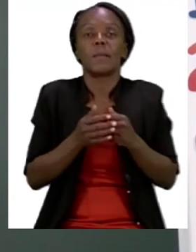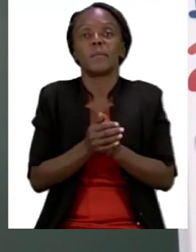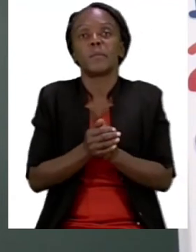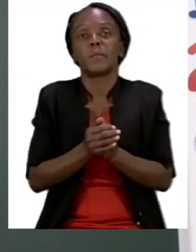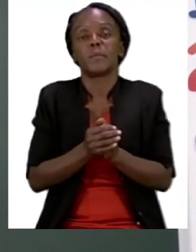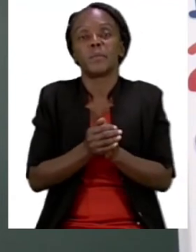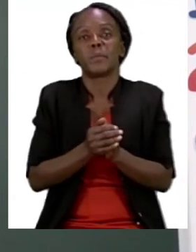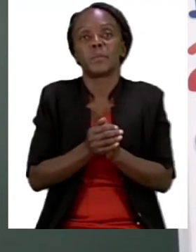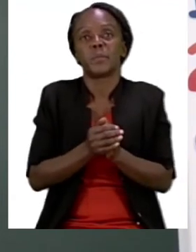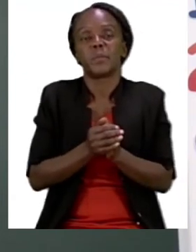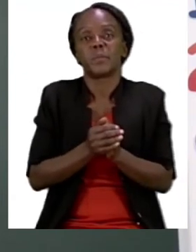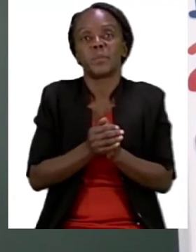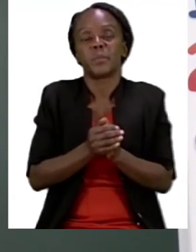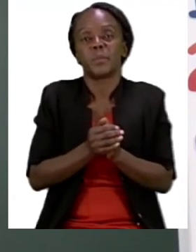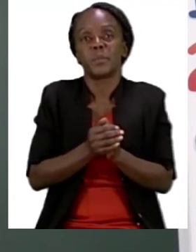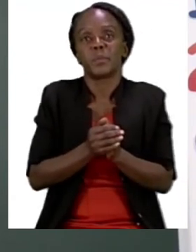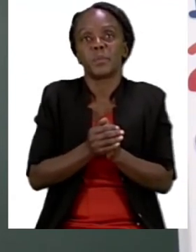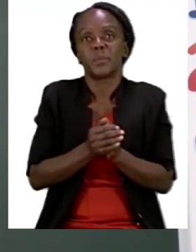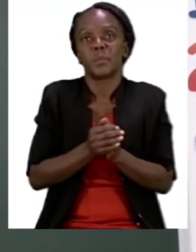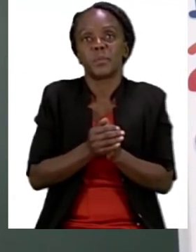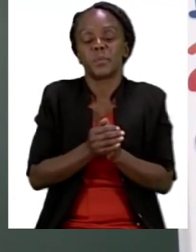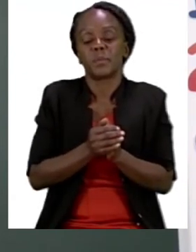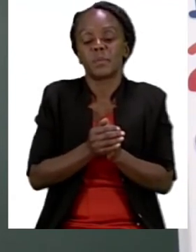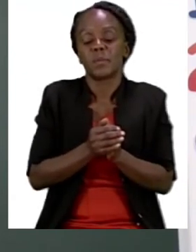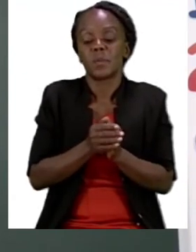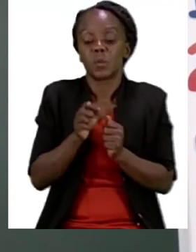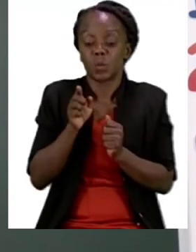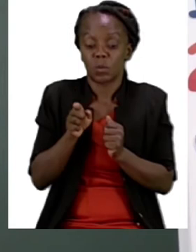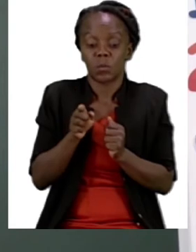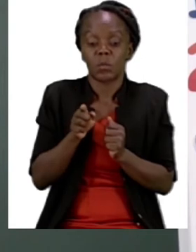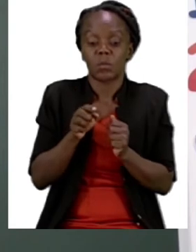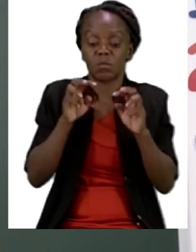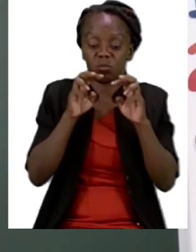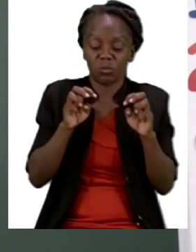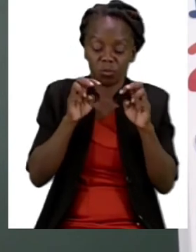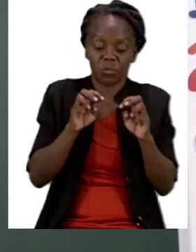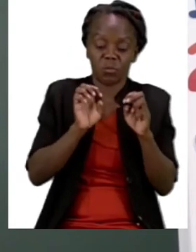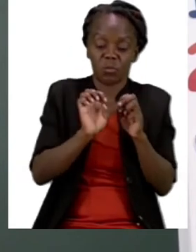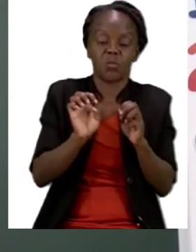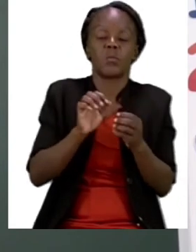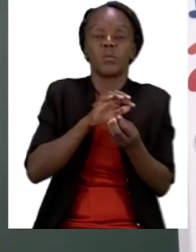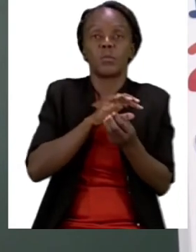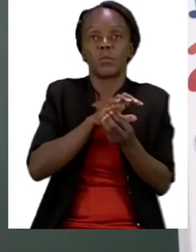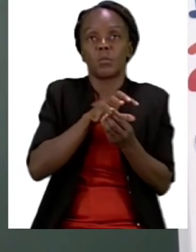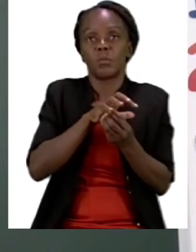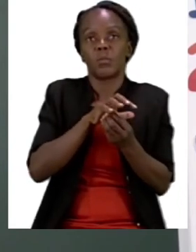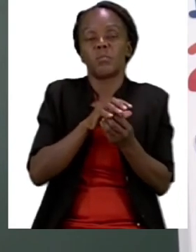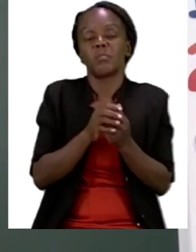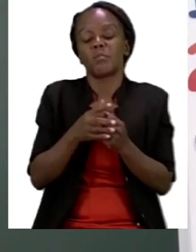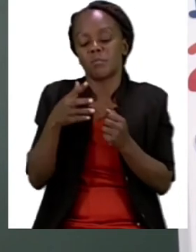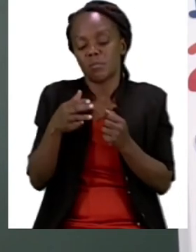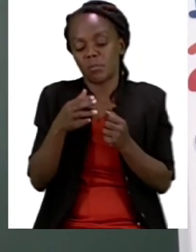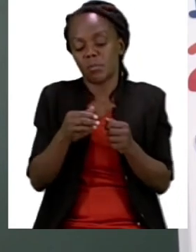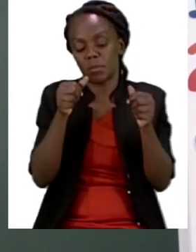my page. And I want you to look for your own as well. Make sure that it is a happy family as